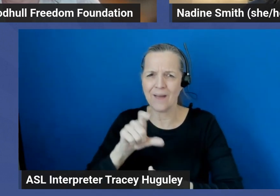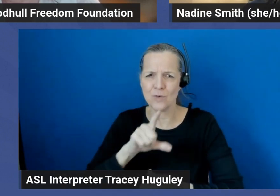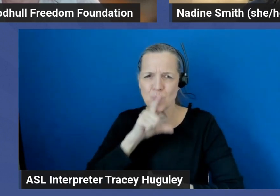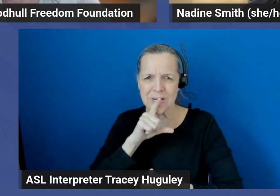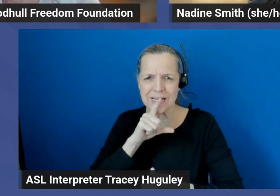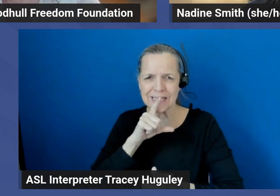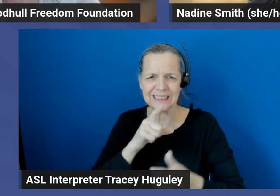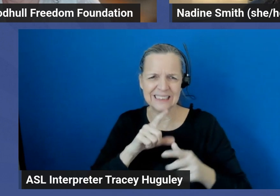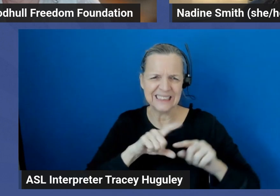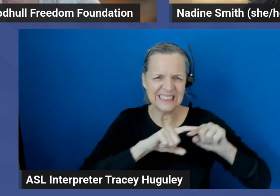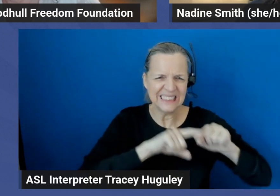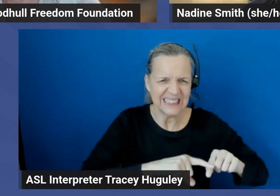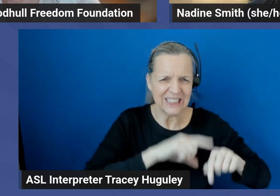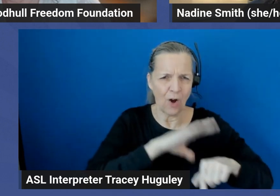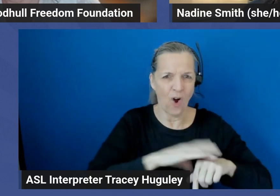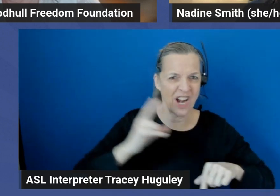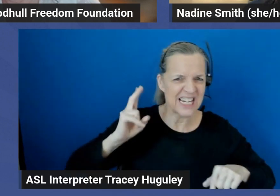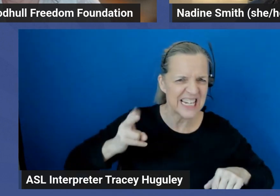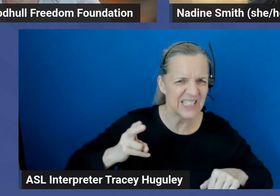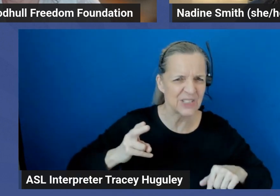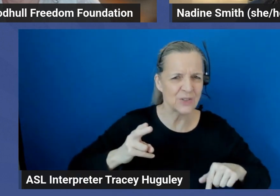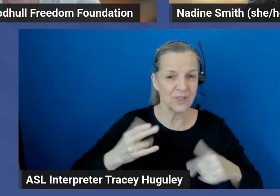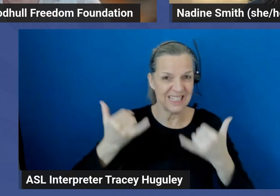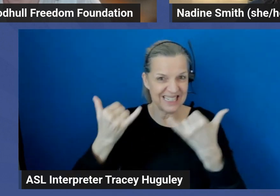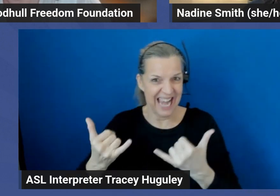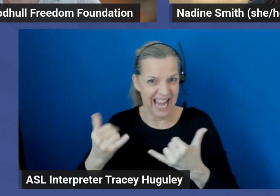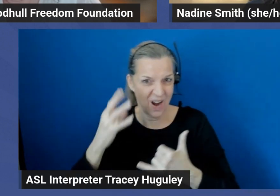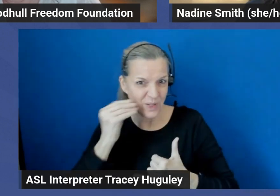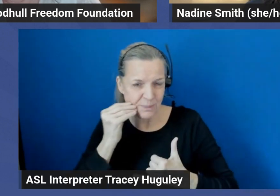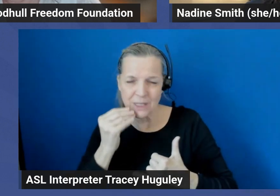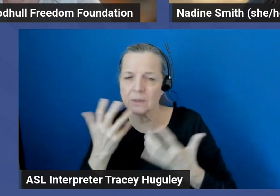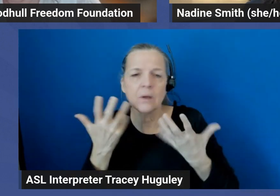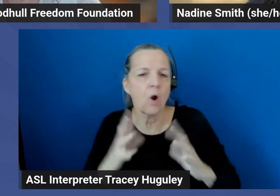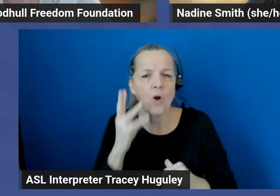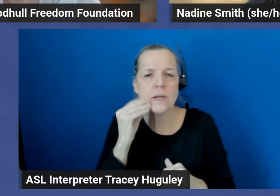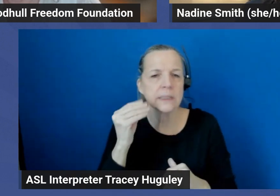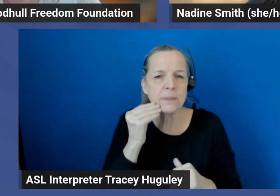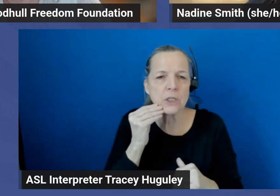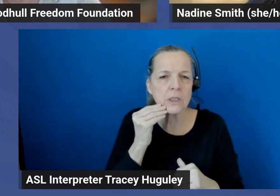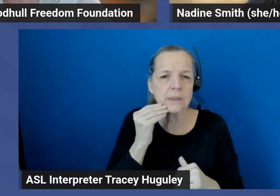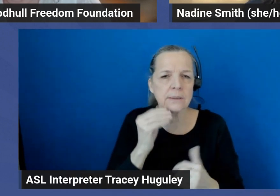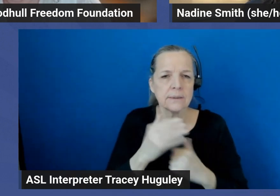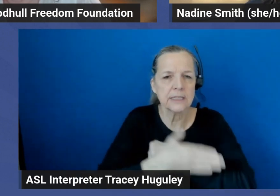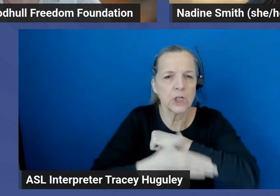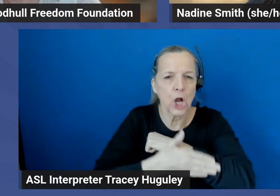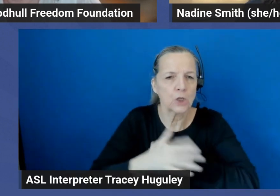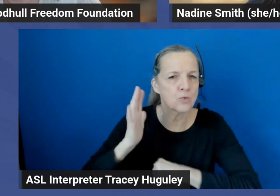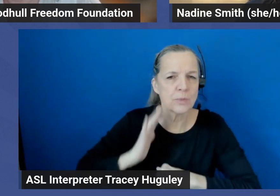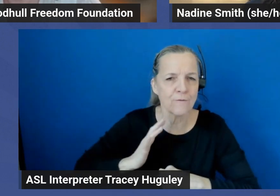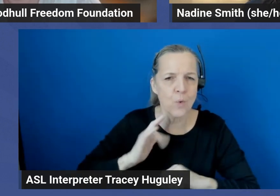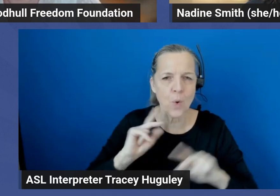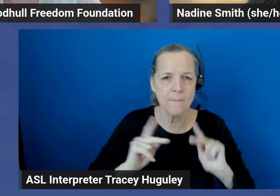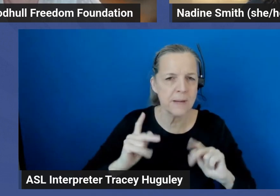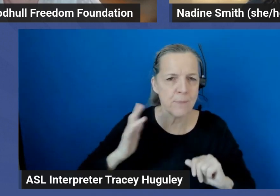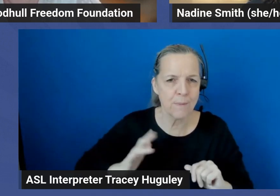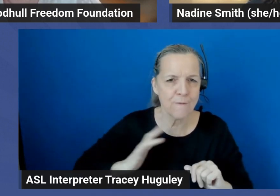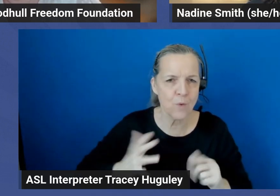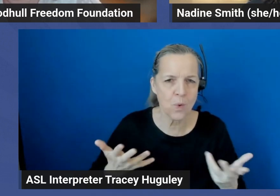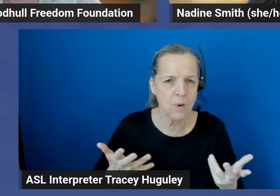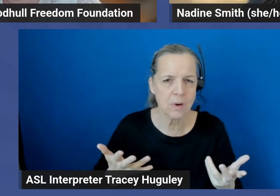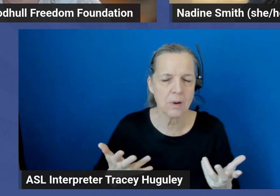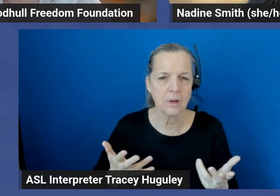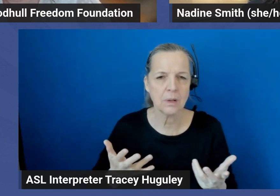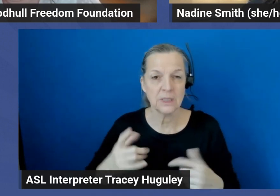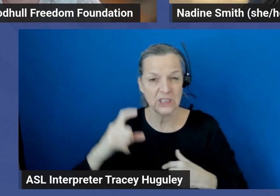history, realize that so much of what we are experiencing right now, we have experienced as a nation before, as people before. And there